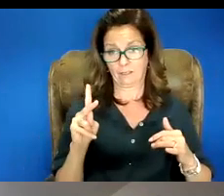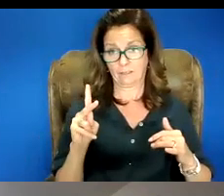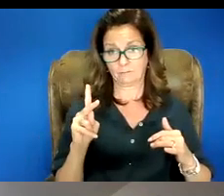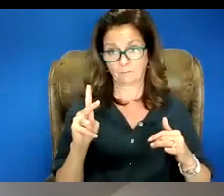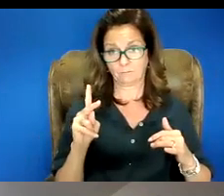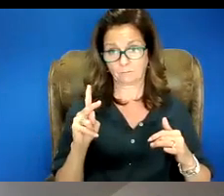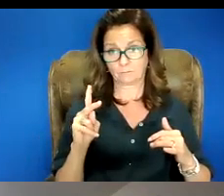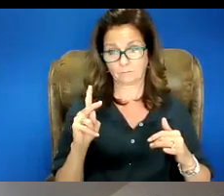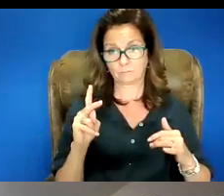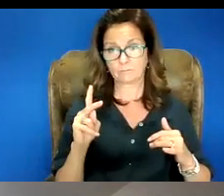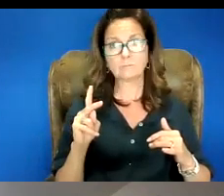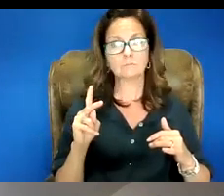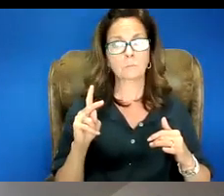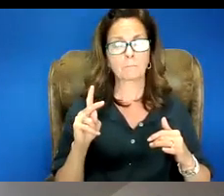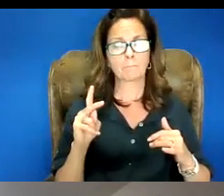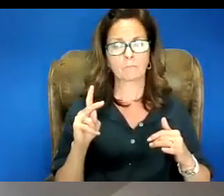that